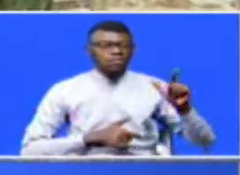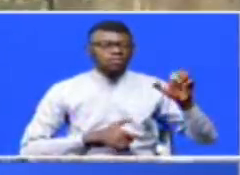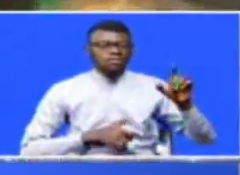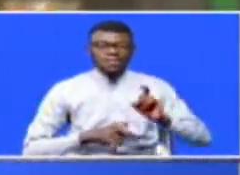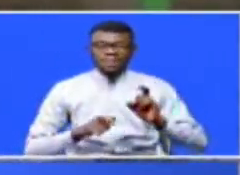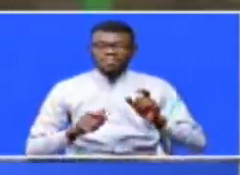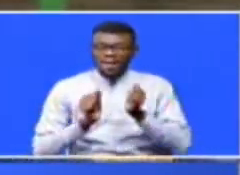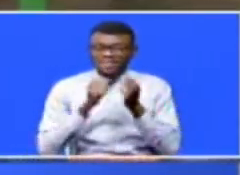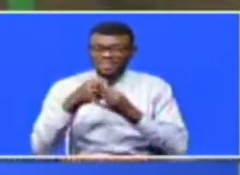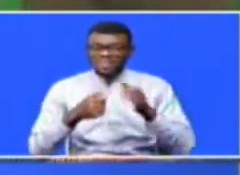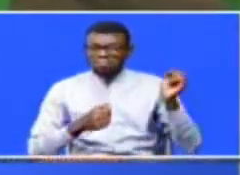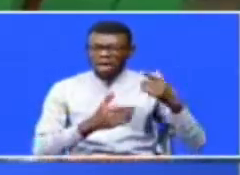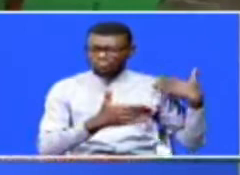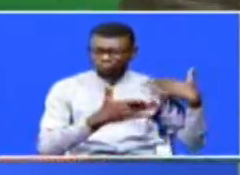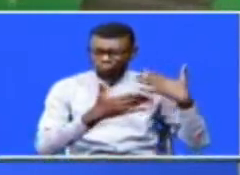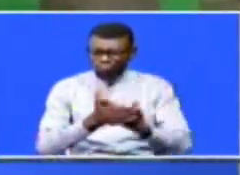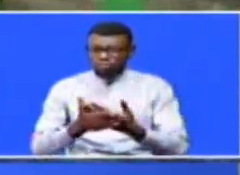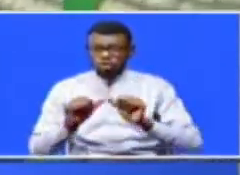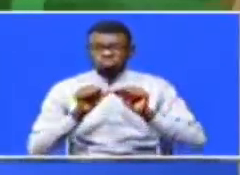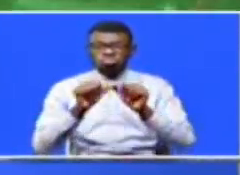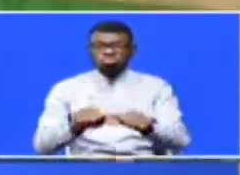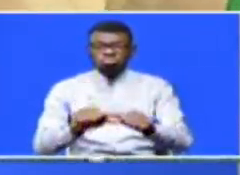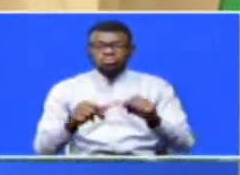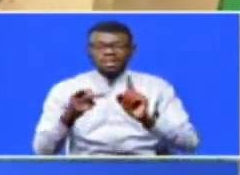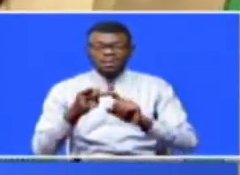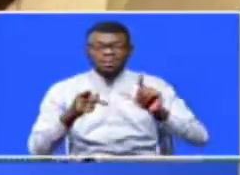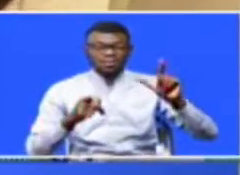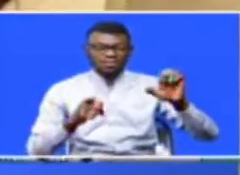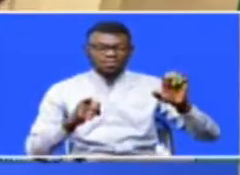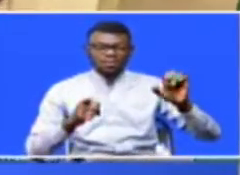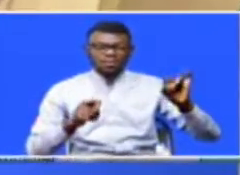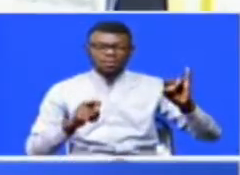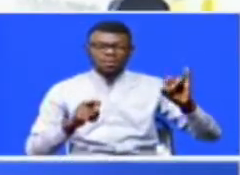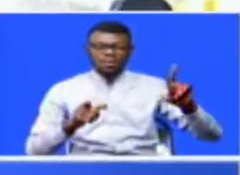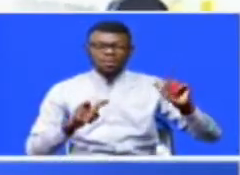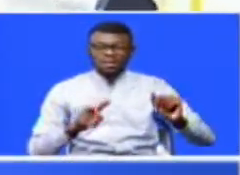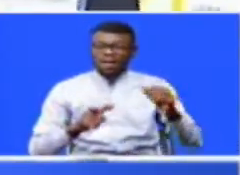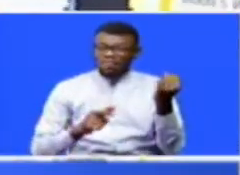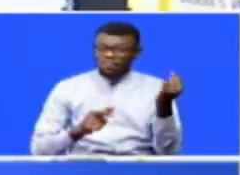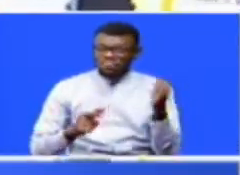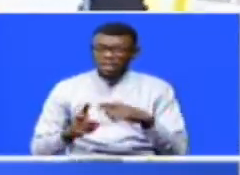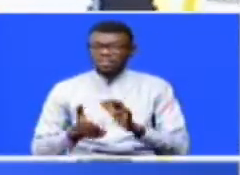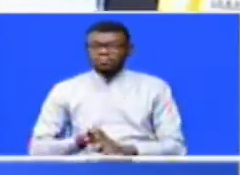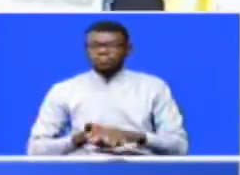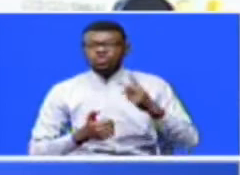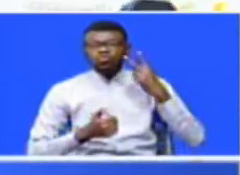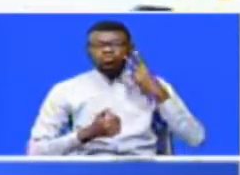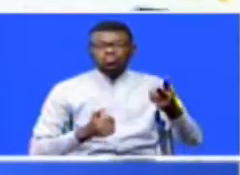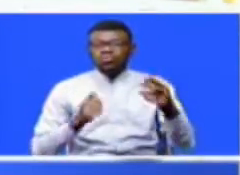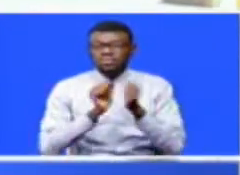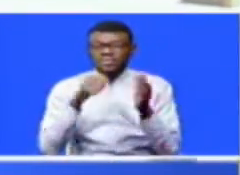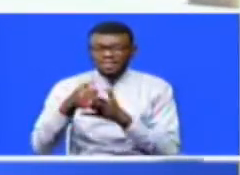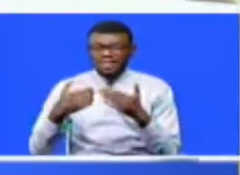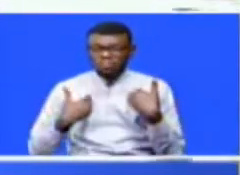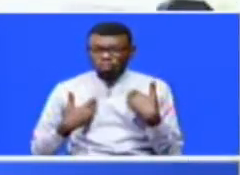covered 18 months of the treatment, and Leila is approaching her fifth month. With 219 reforming